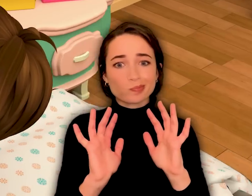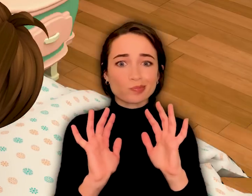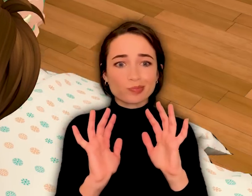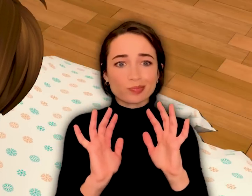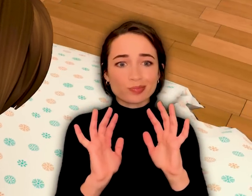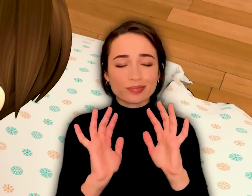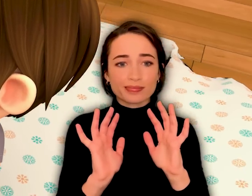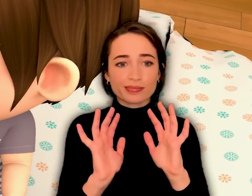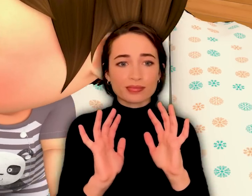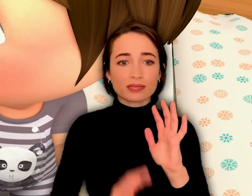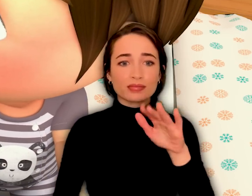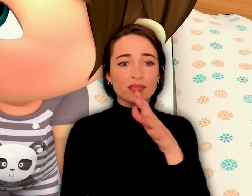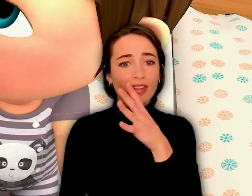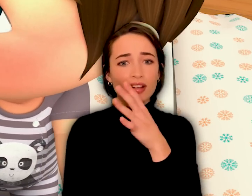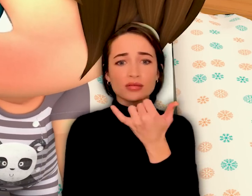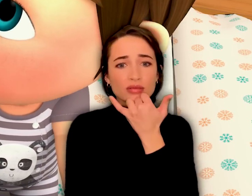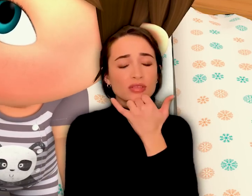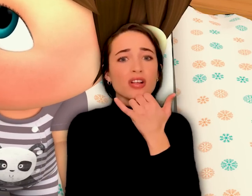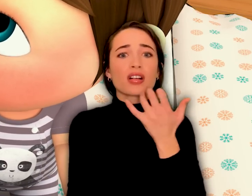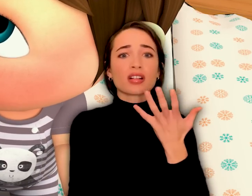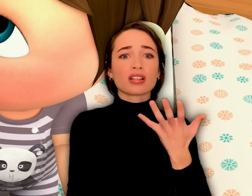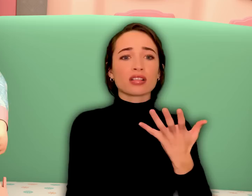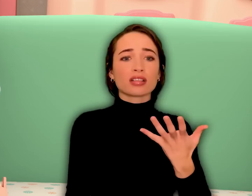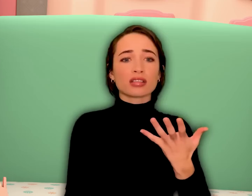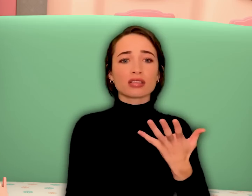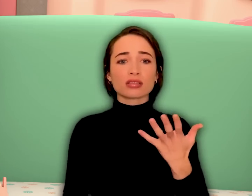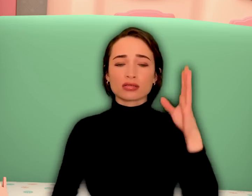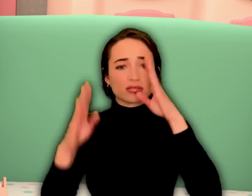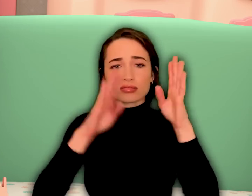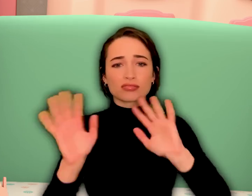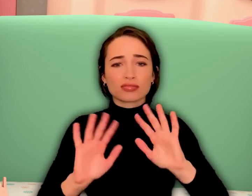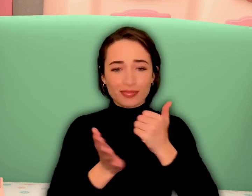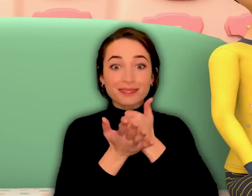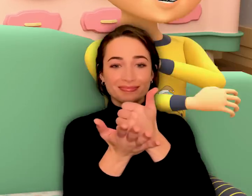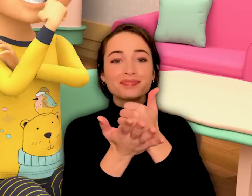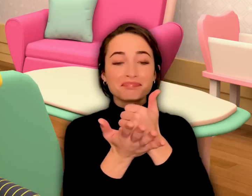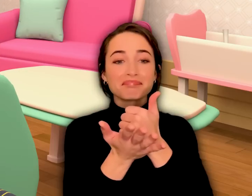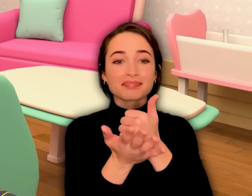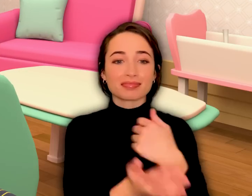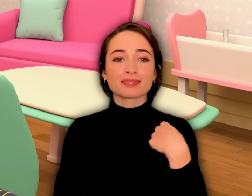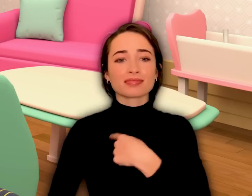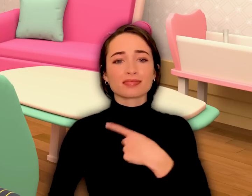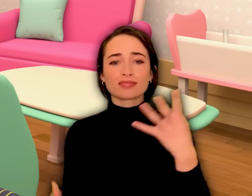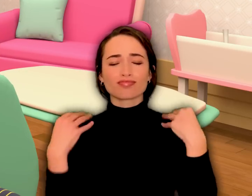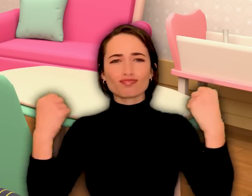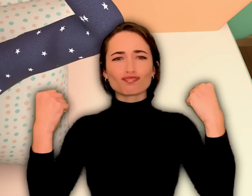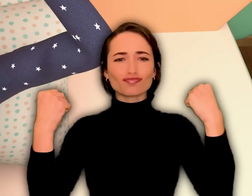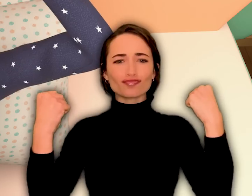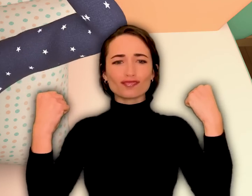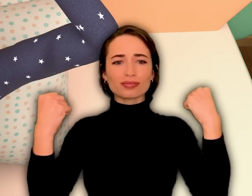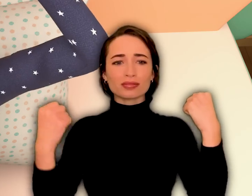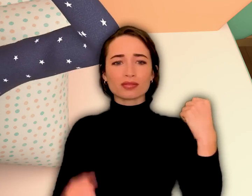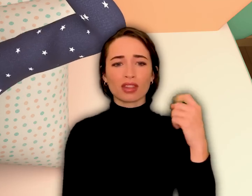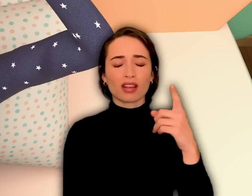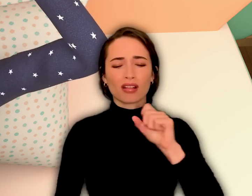her quick mother tell us what's wrong don't worry we'll help we're really strong